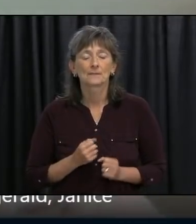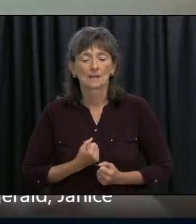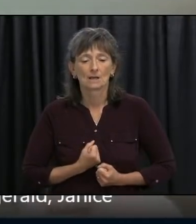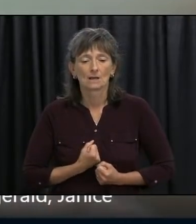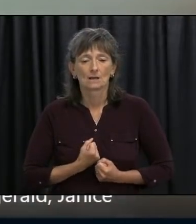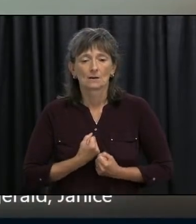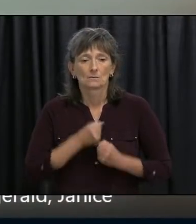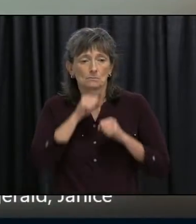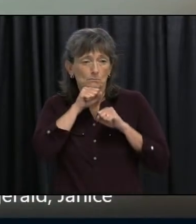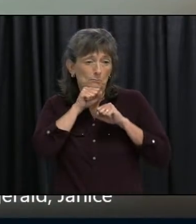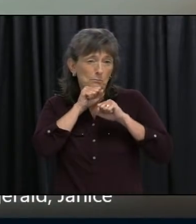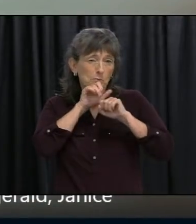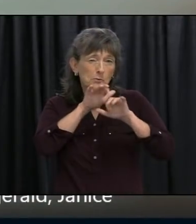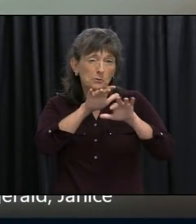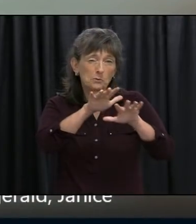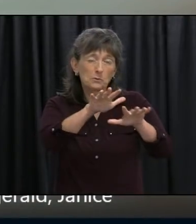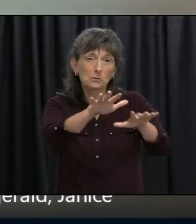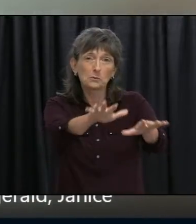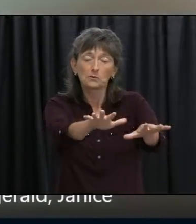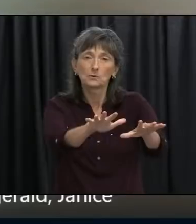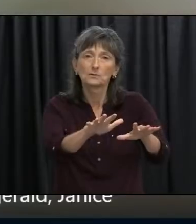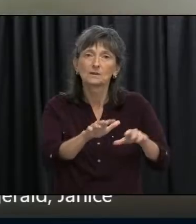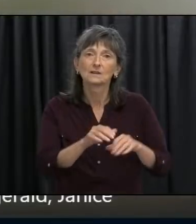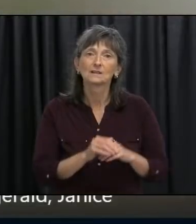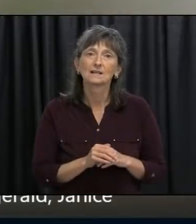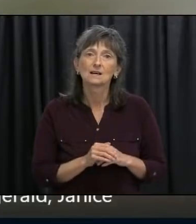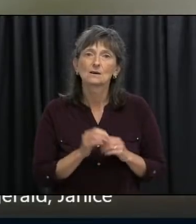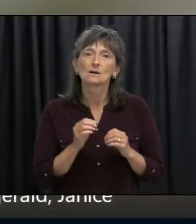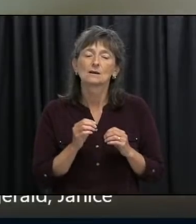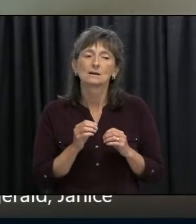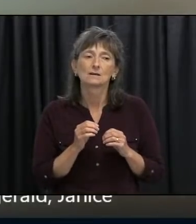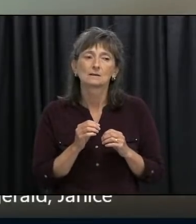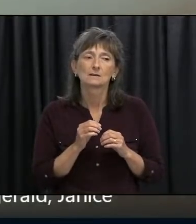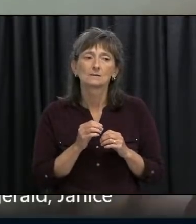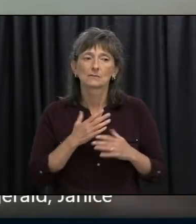spread the aerosols from or droplets from their